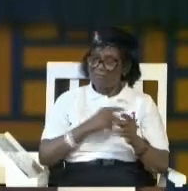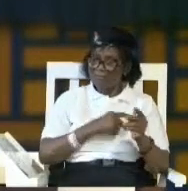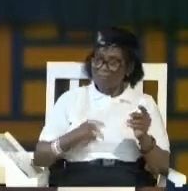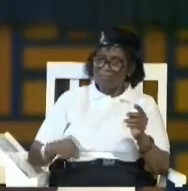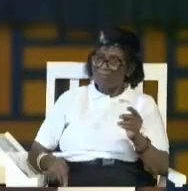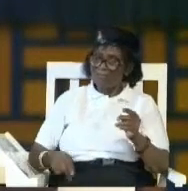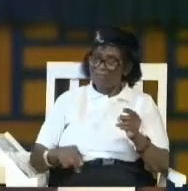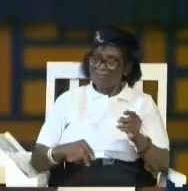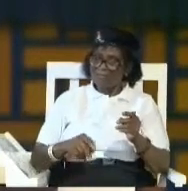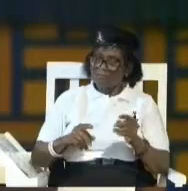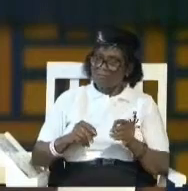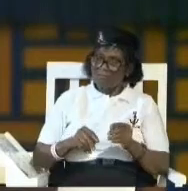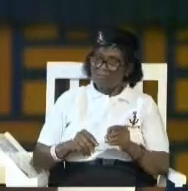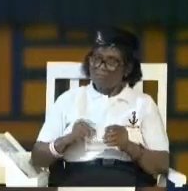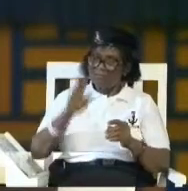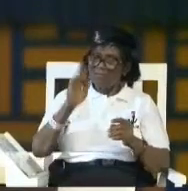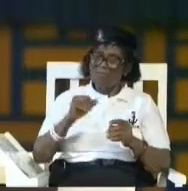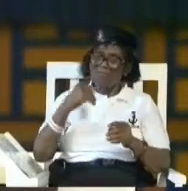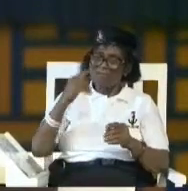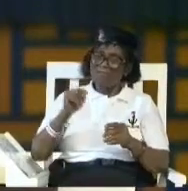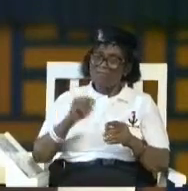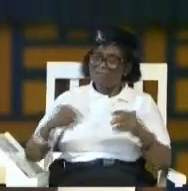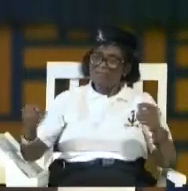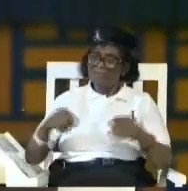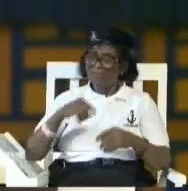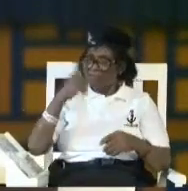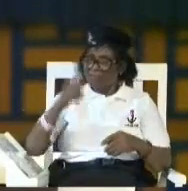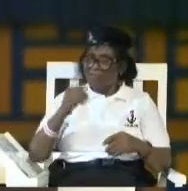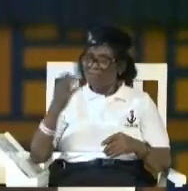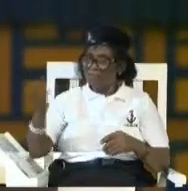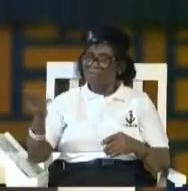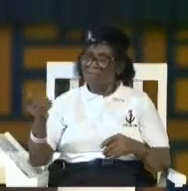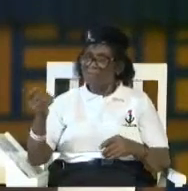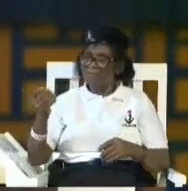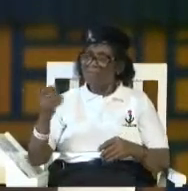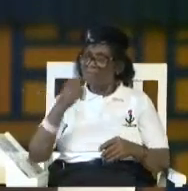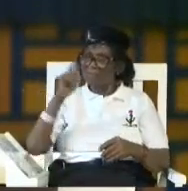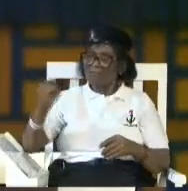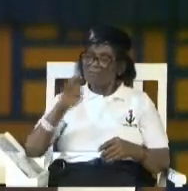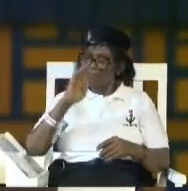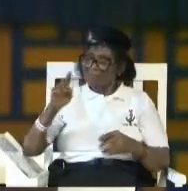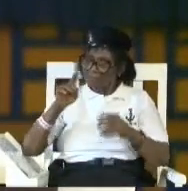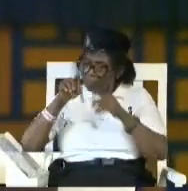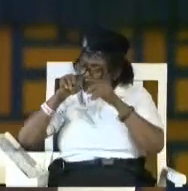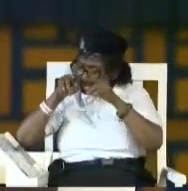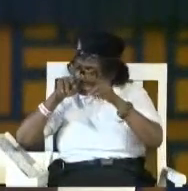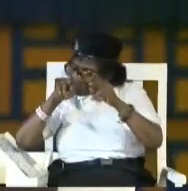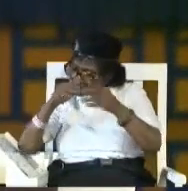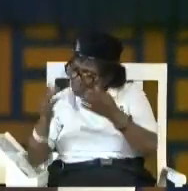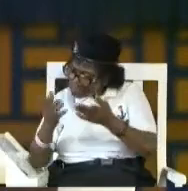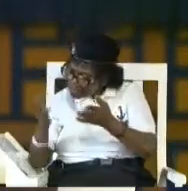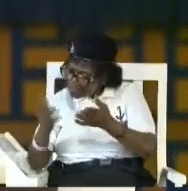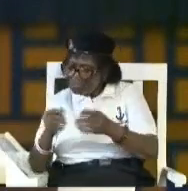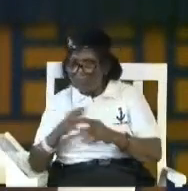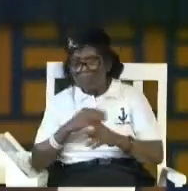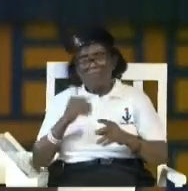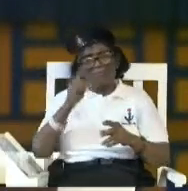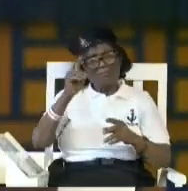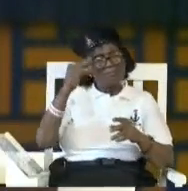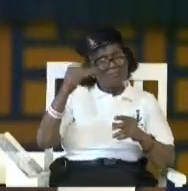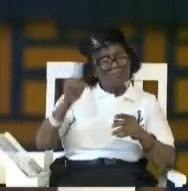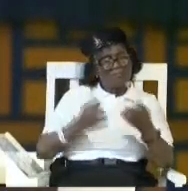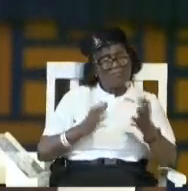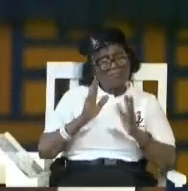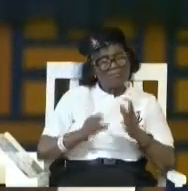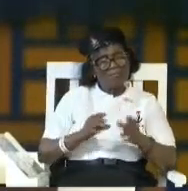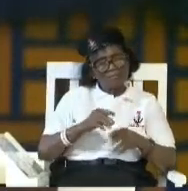the enemy territory said, "There must be a spy here." And one of the servants said, "No,